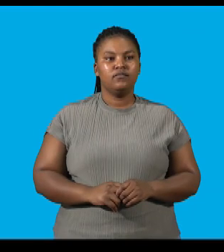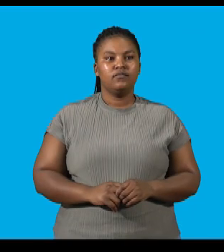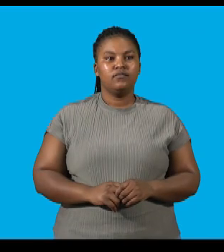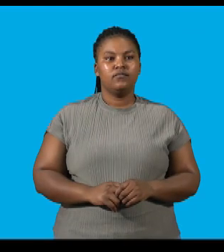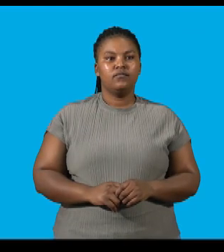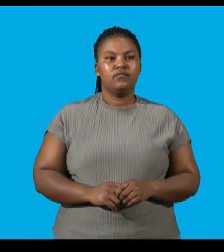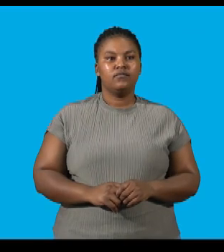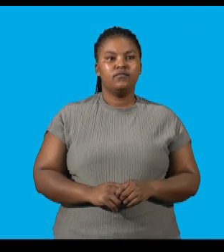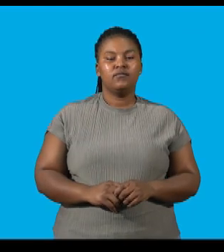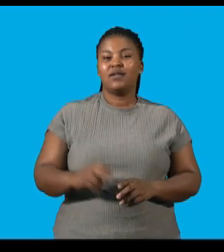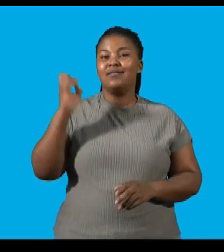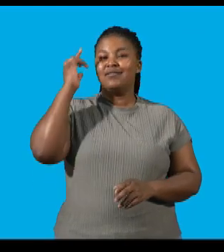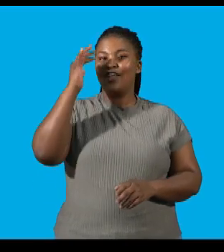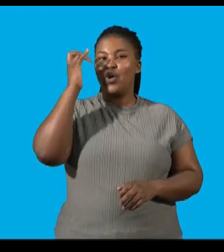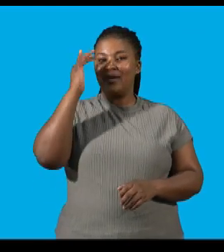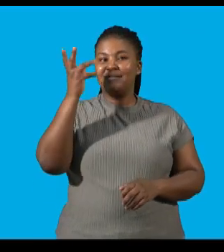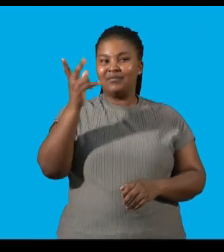Still under our key theory aspects,